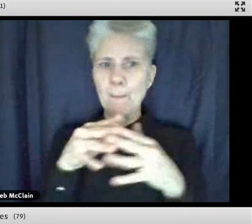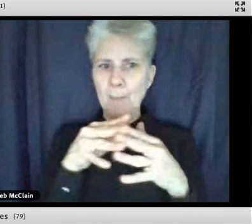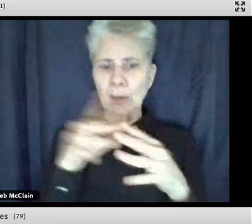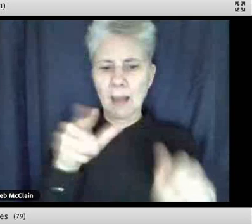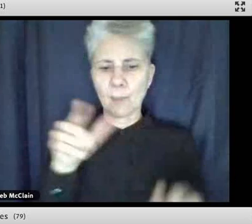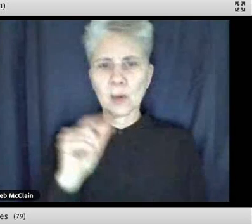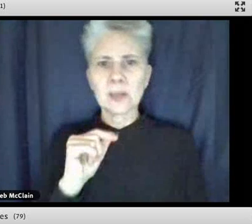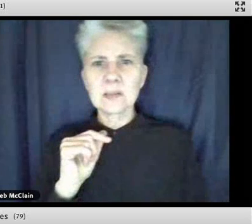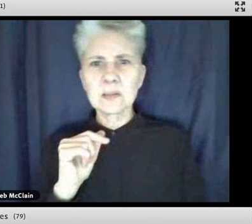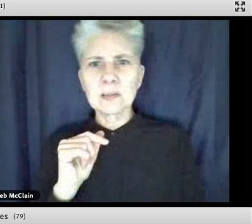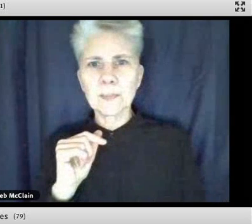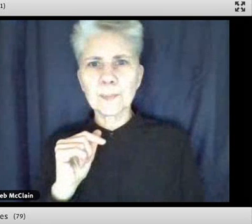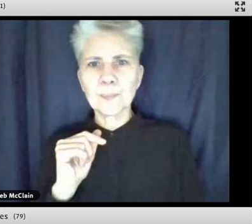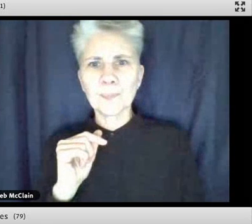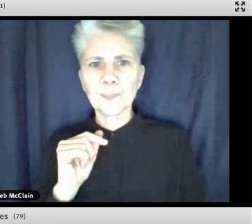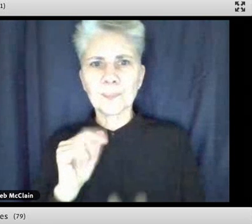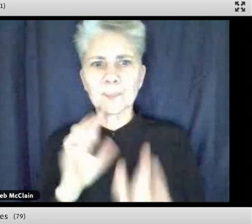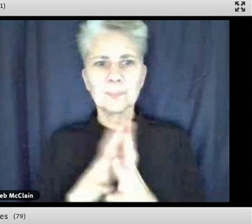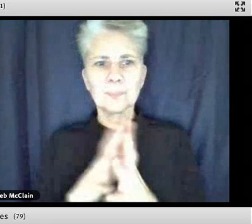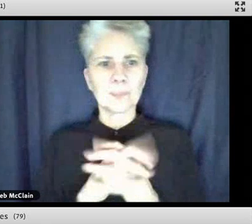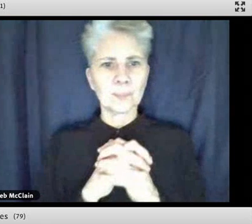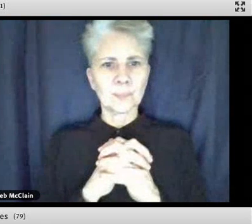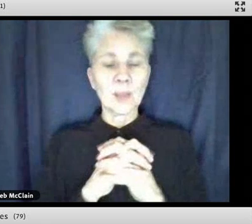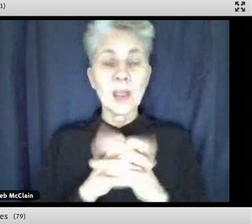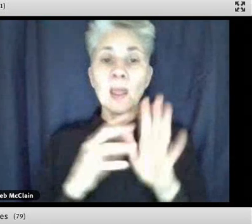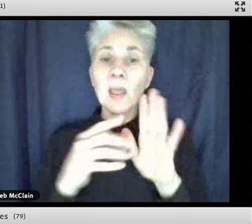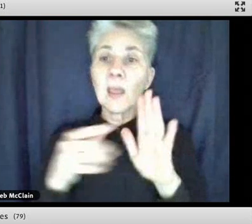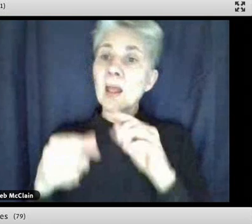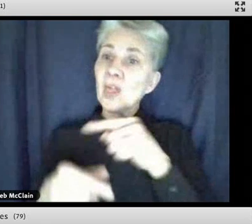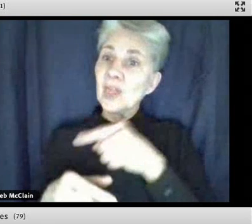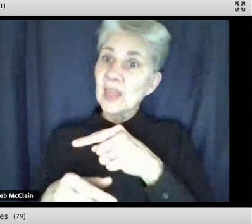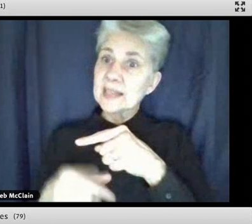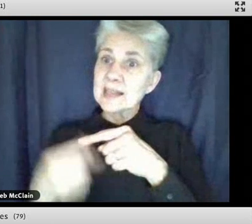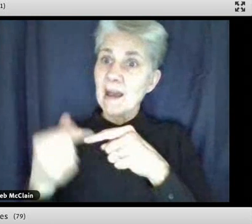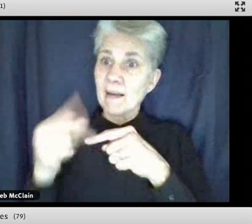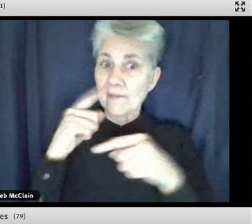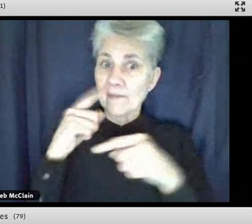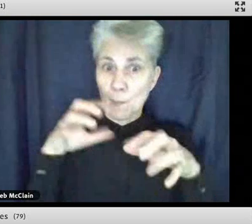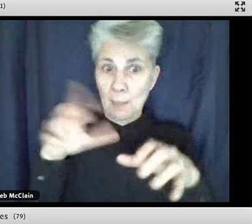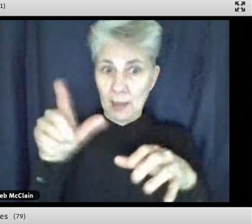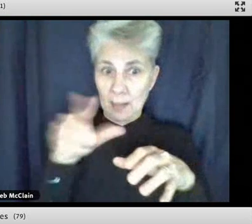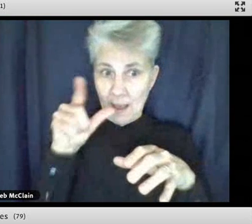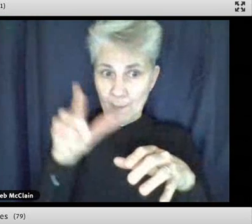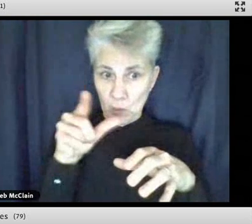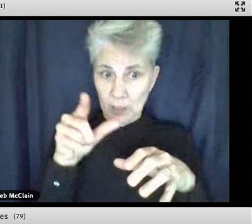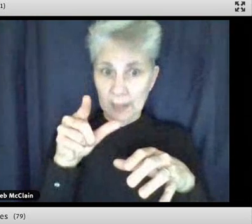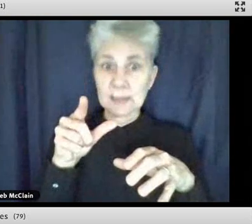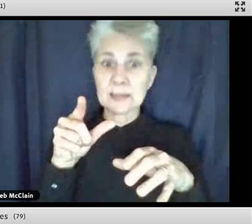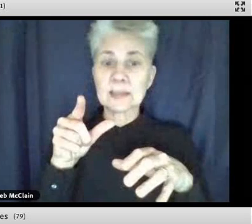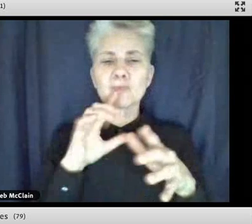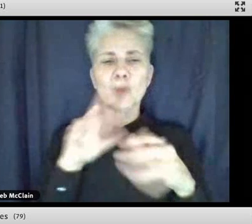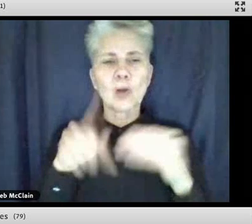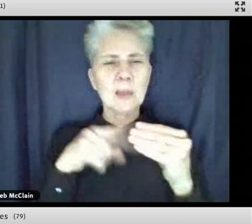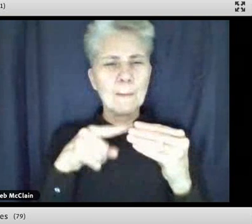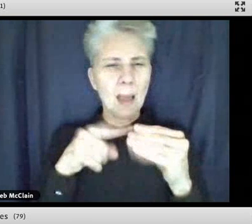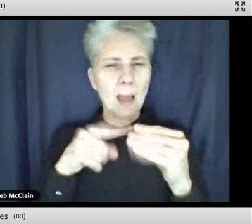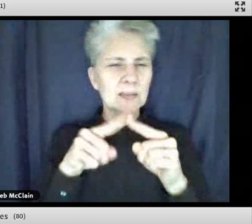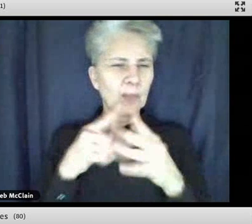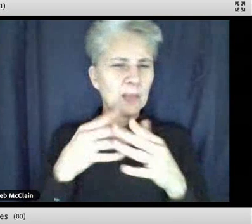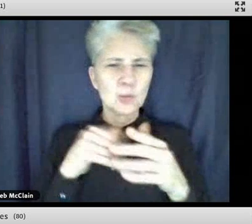So this is a guide for public libraries, and it talks about different things you can look at, things from the National Institute of